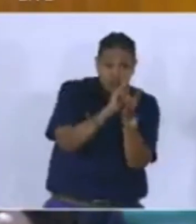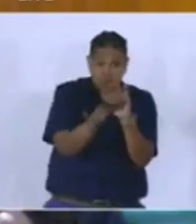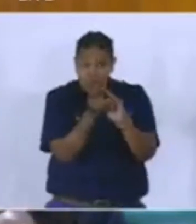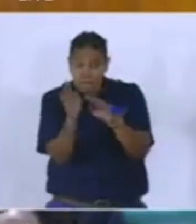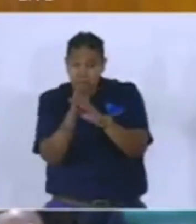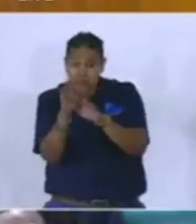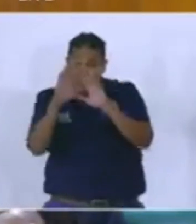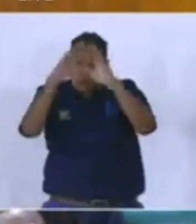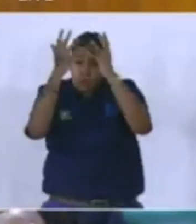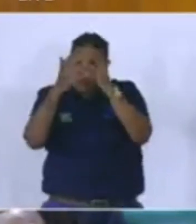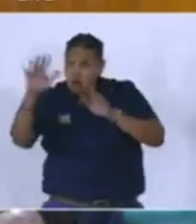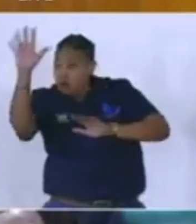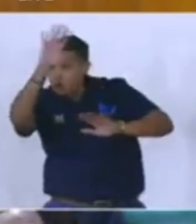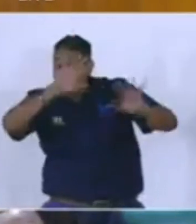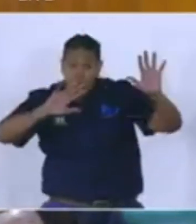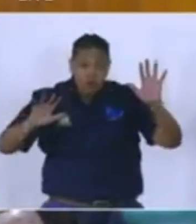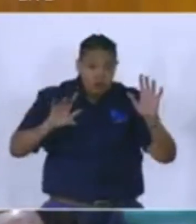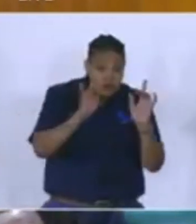industries worldwide.